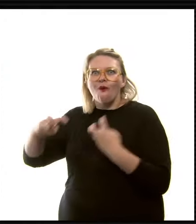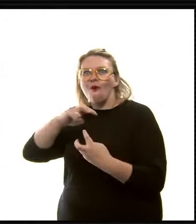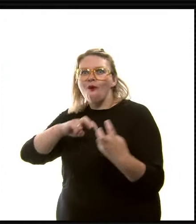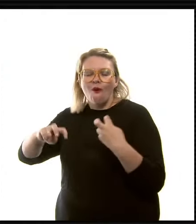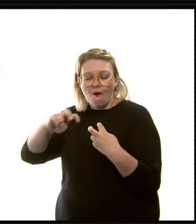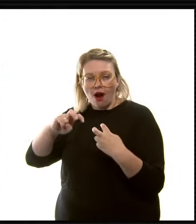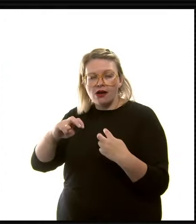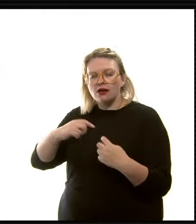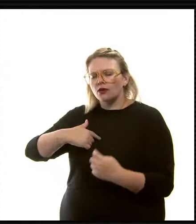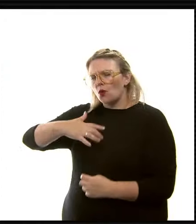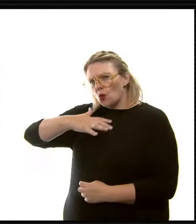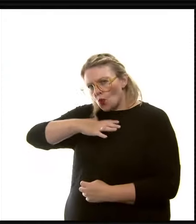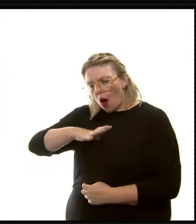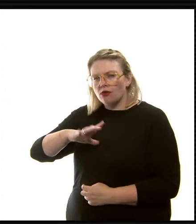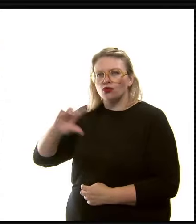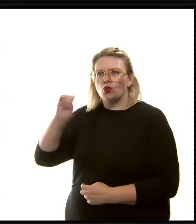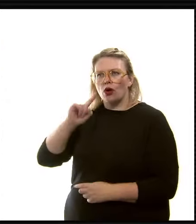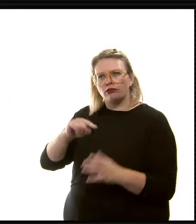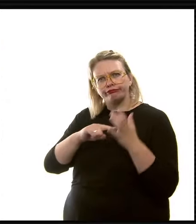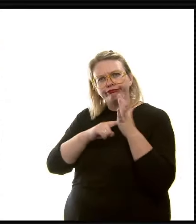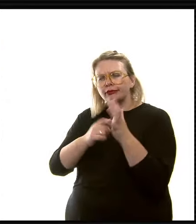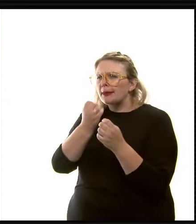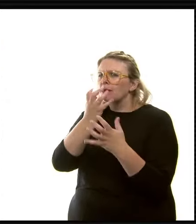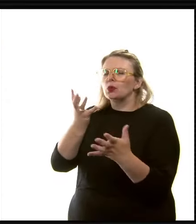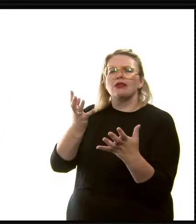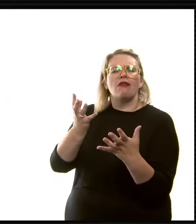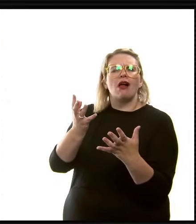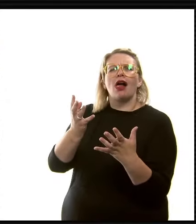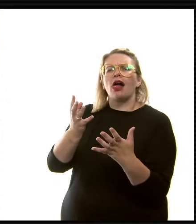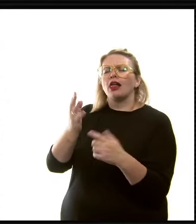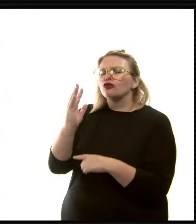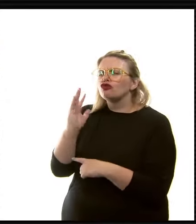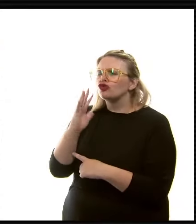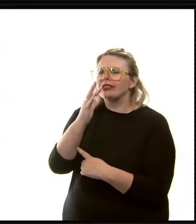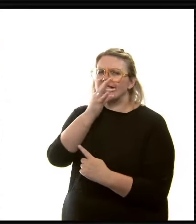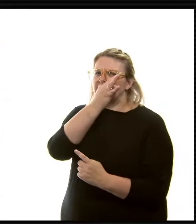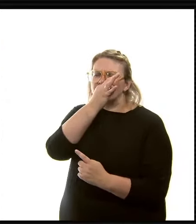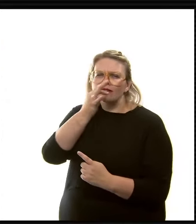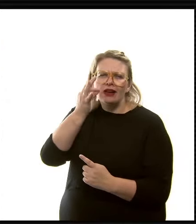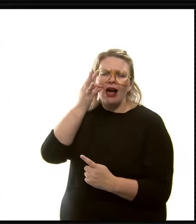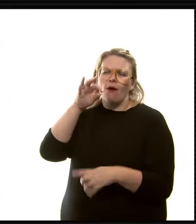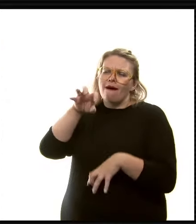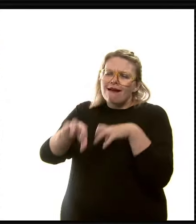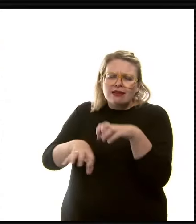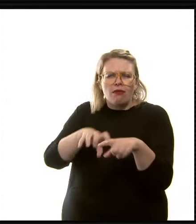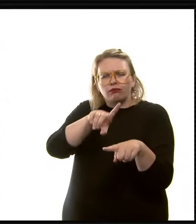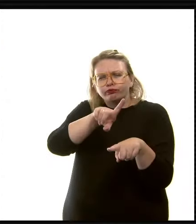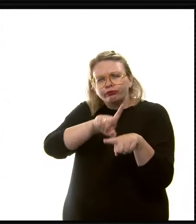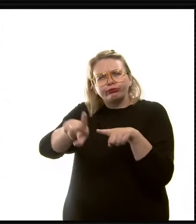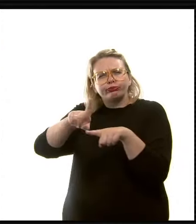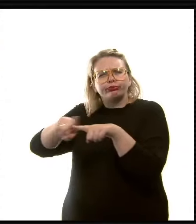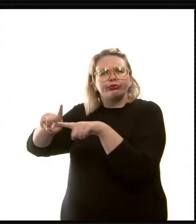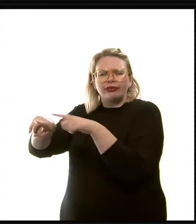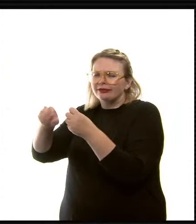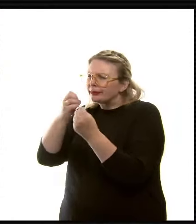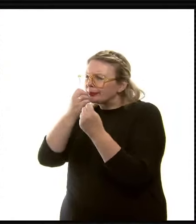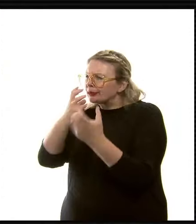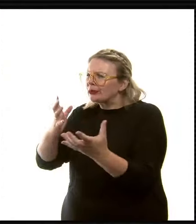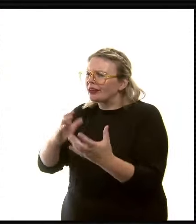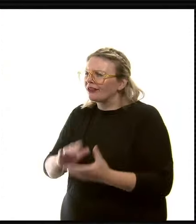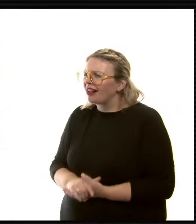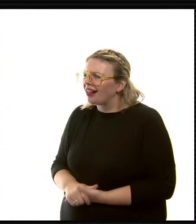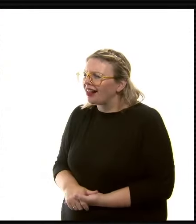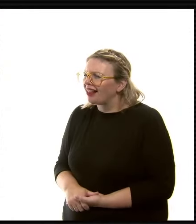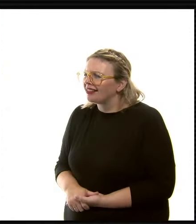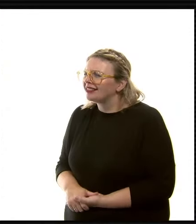focus on, the beautiful flora and fauna of Pandora. I love that. It's so visually stimulating. It's absolutely beautiful. It must be incredible to create